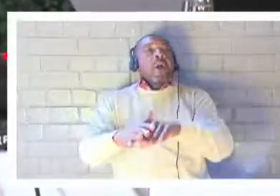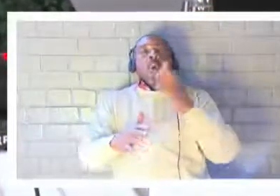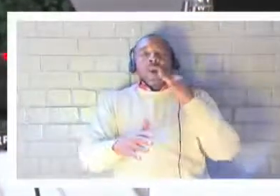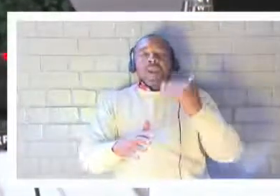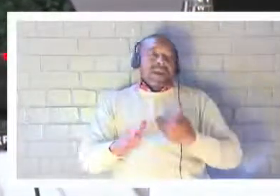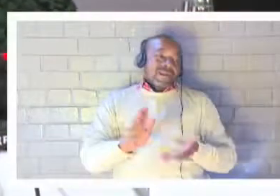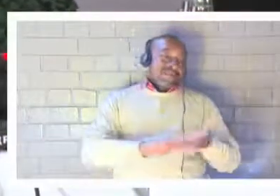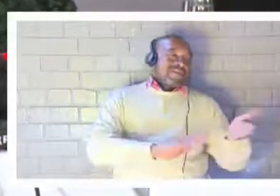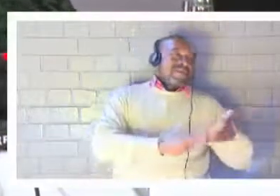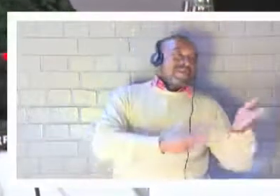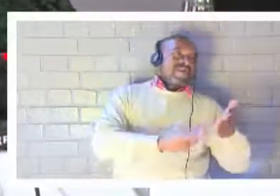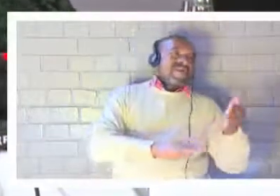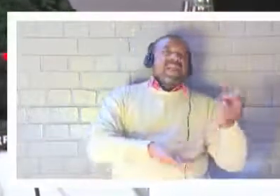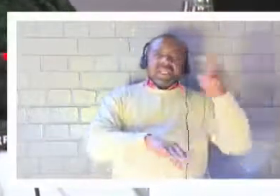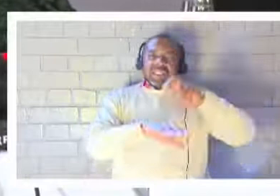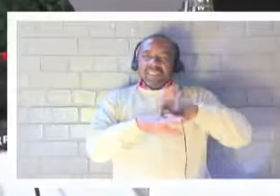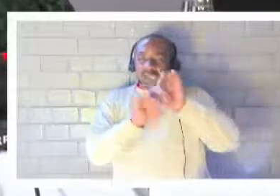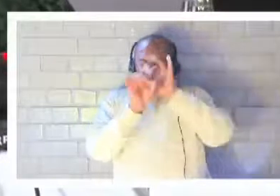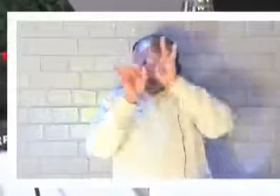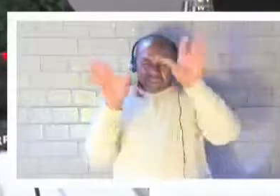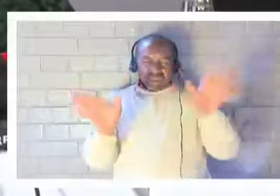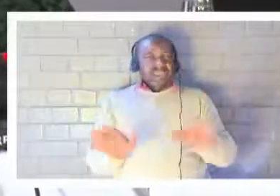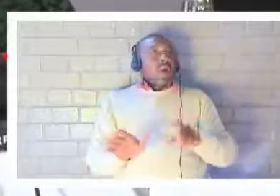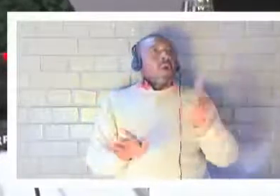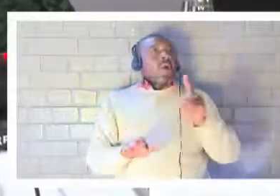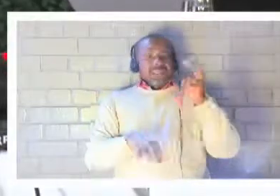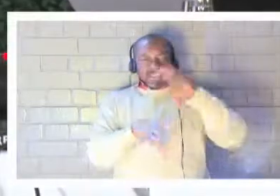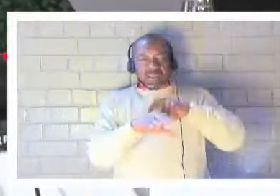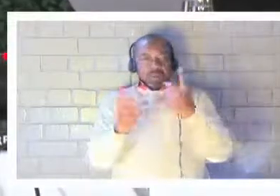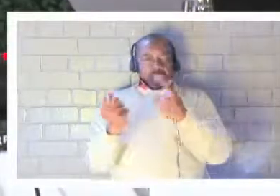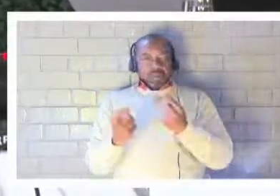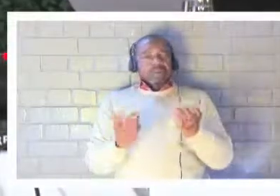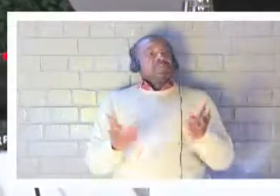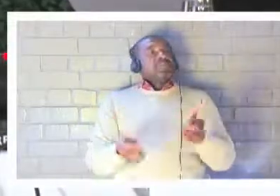maybe we should be clear on what needs to be done.